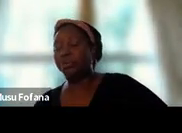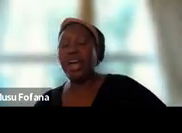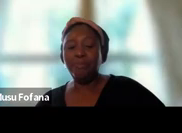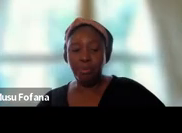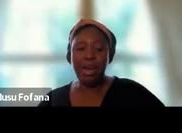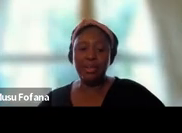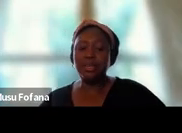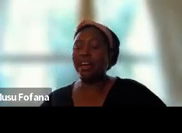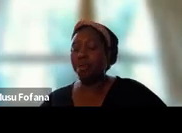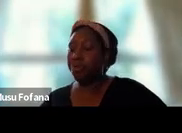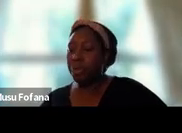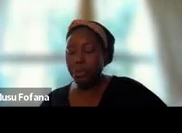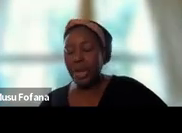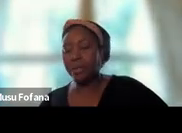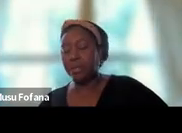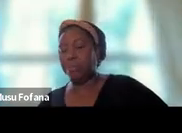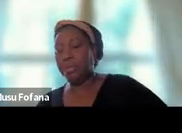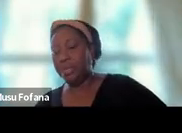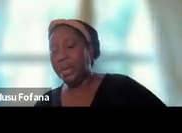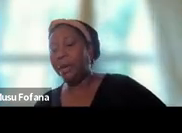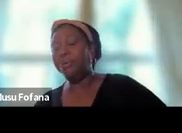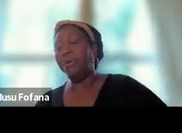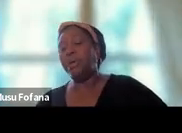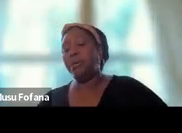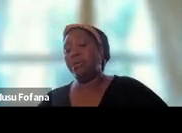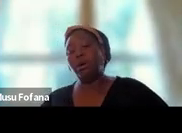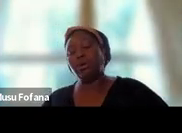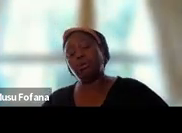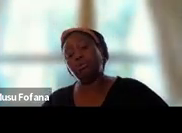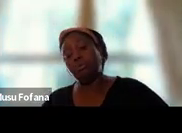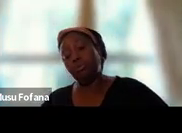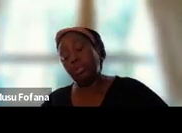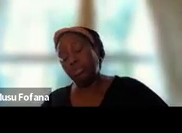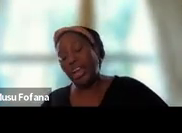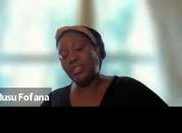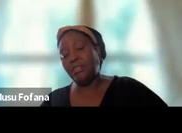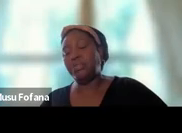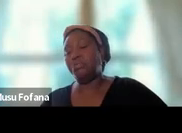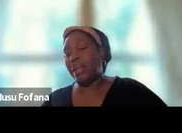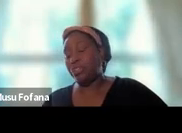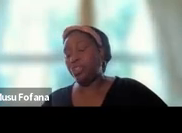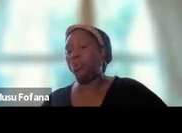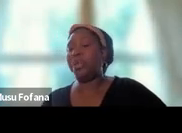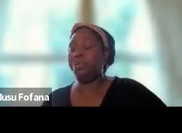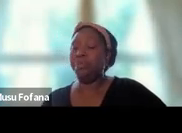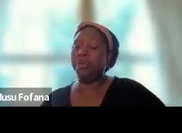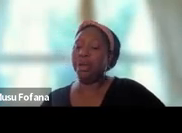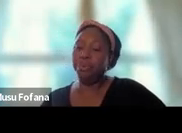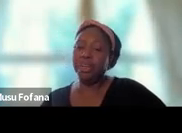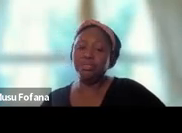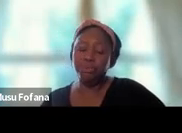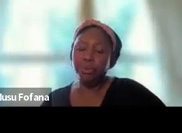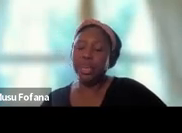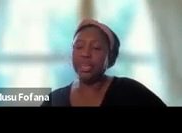like. We have providers that have people going out in the community now. The objective is to ensure that people